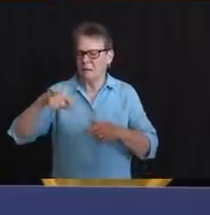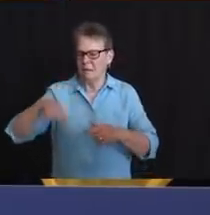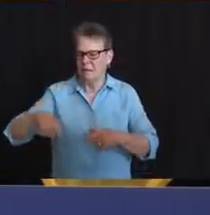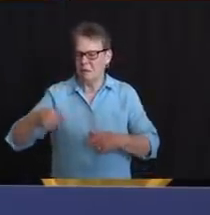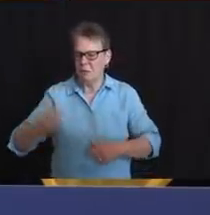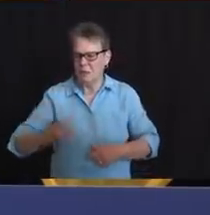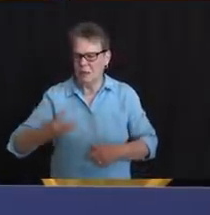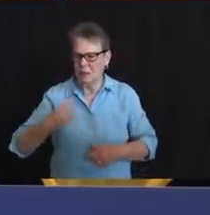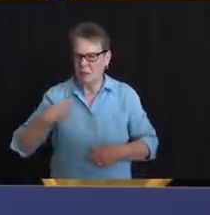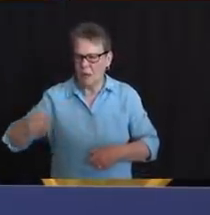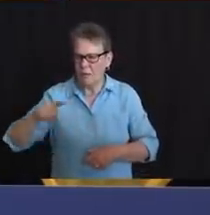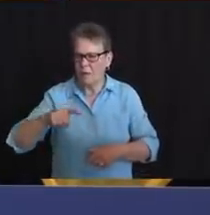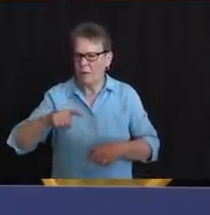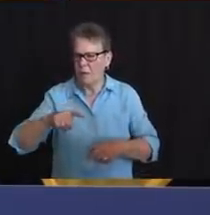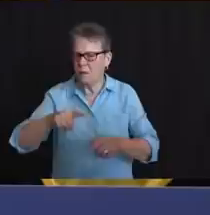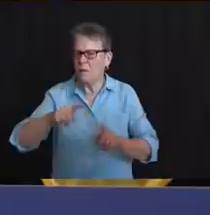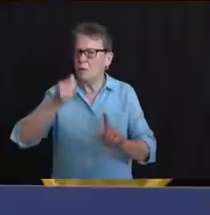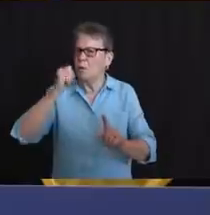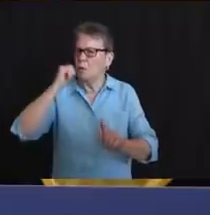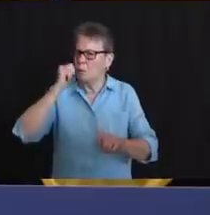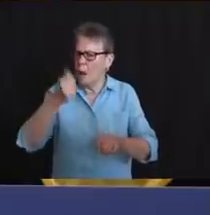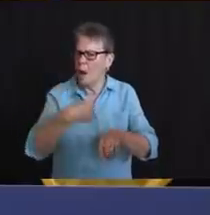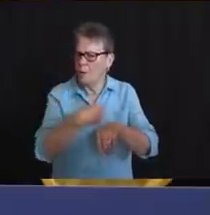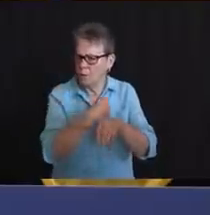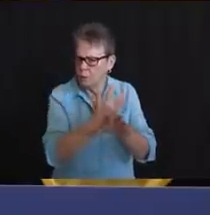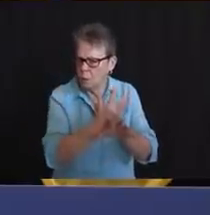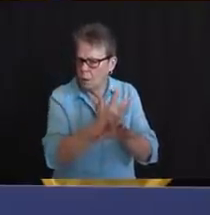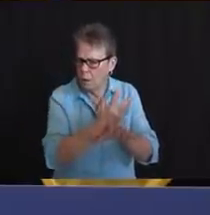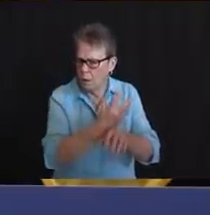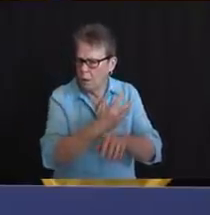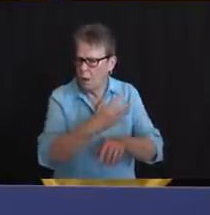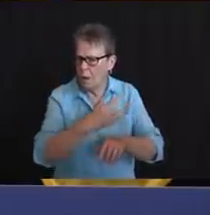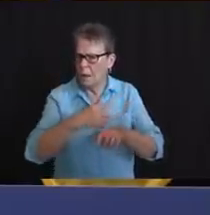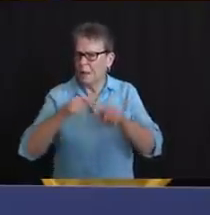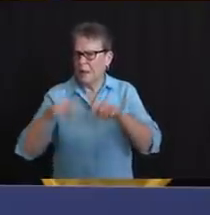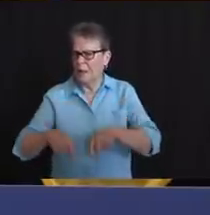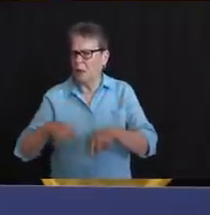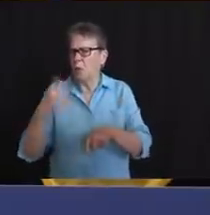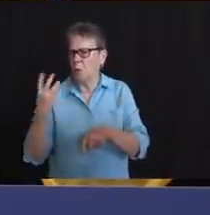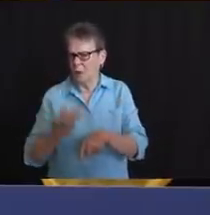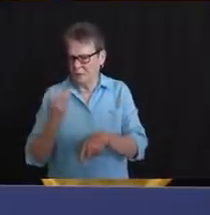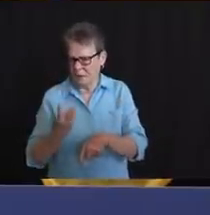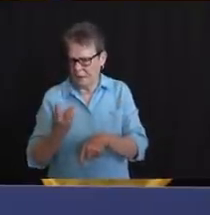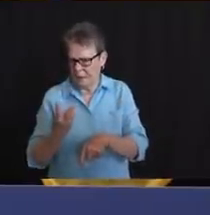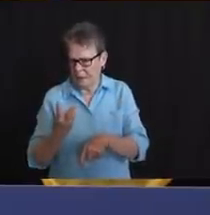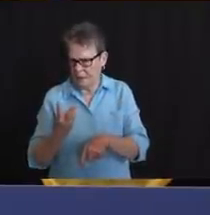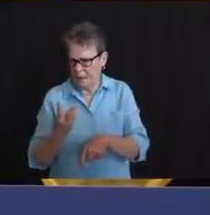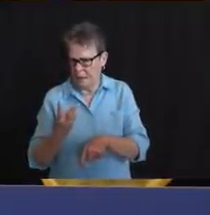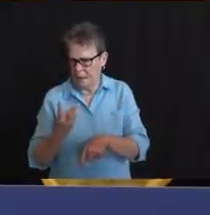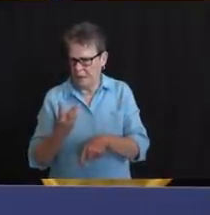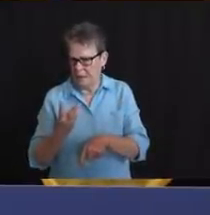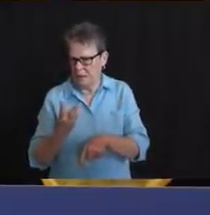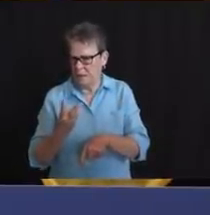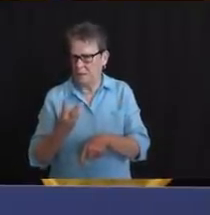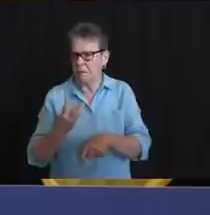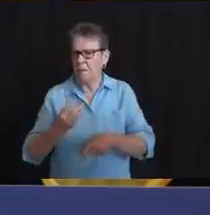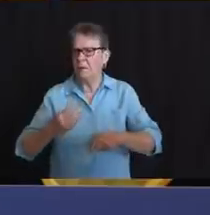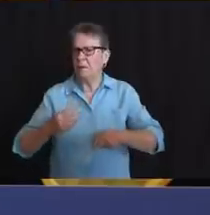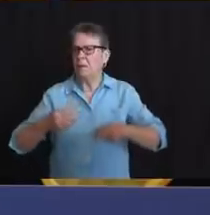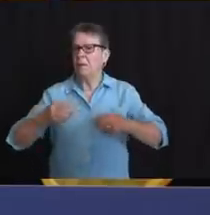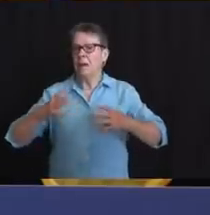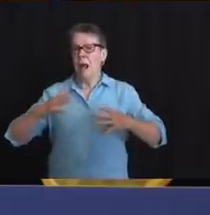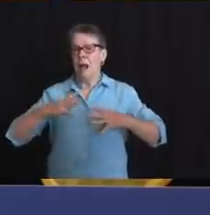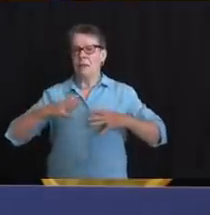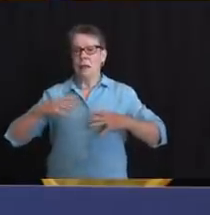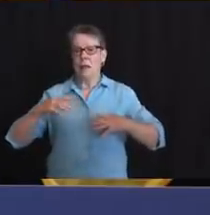on Wednesday, and then we'll get back to the virtual piece. Big Memorial Day weekend, obviously, coming up. Not just the opening steps we